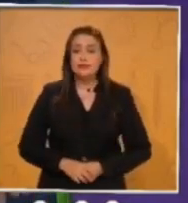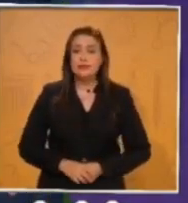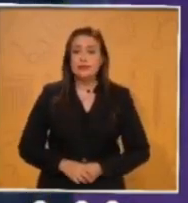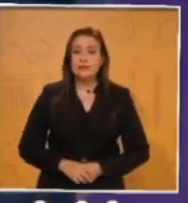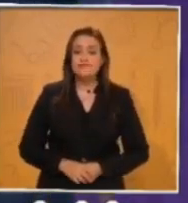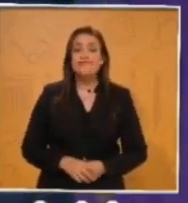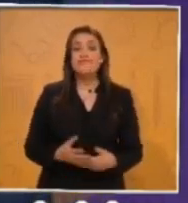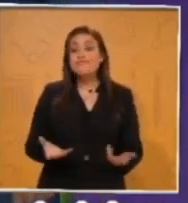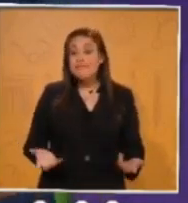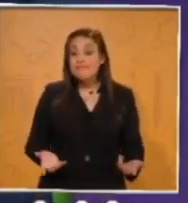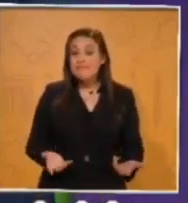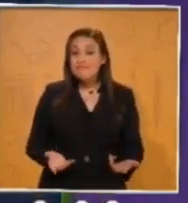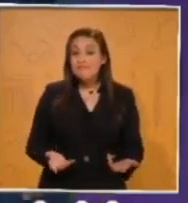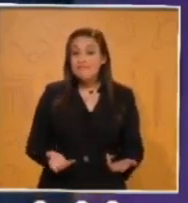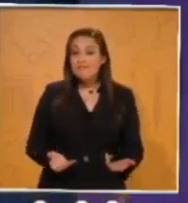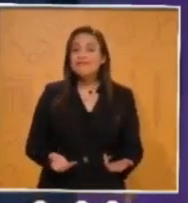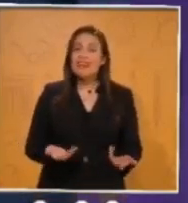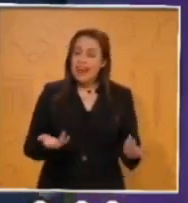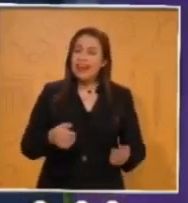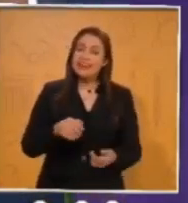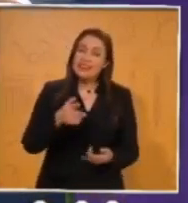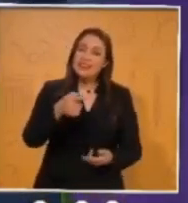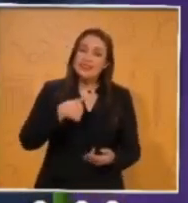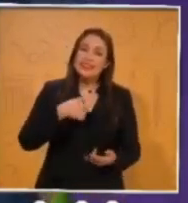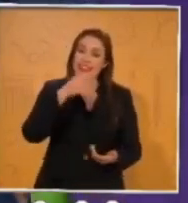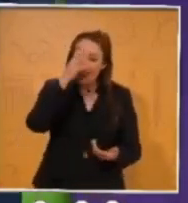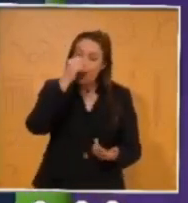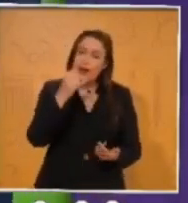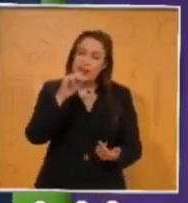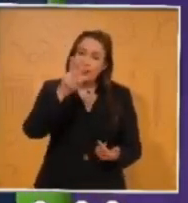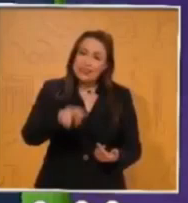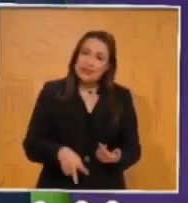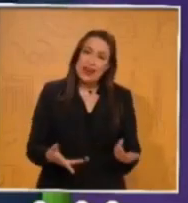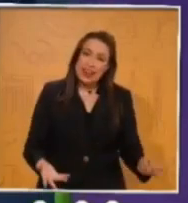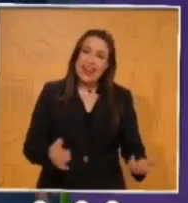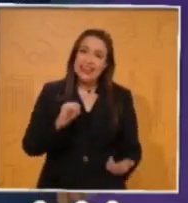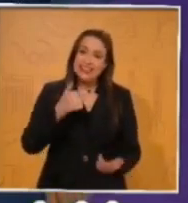You're right. It was true. It is correct.